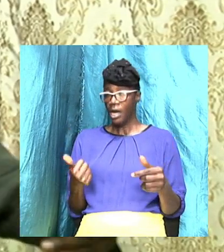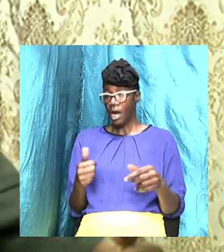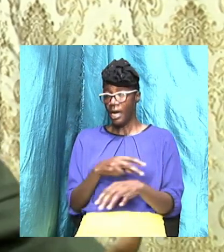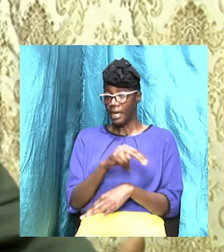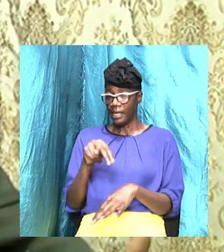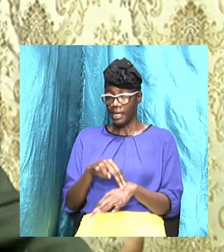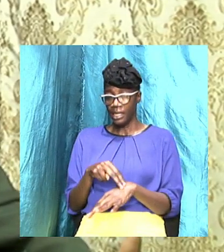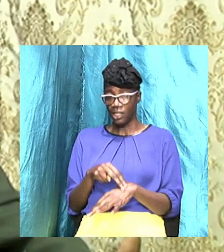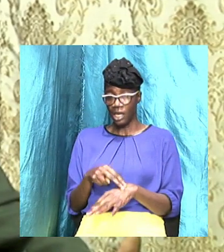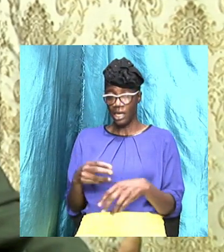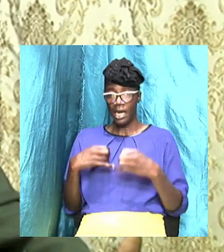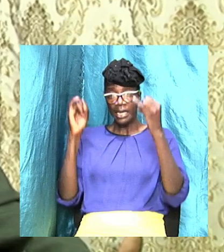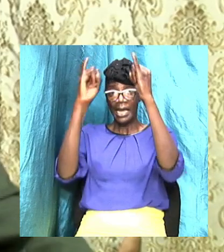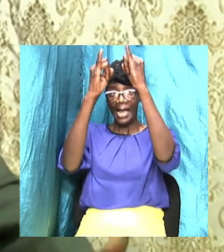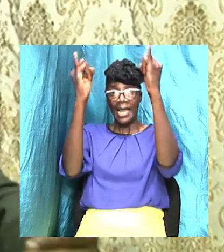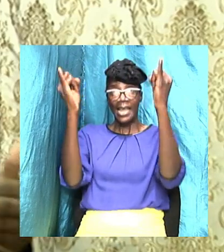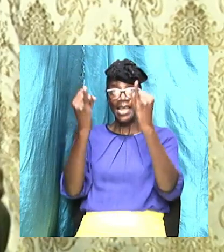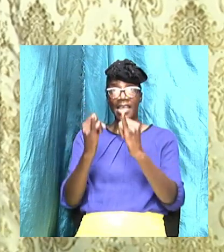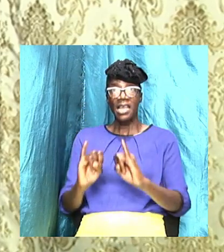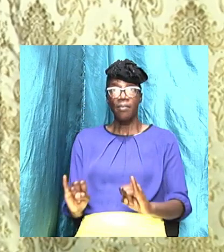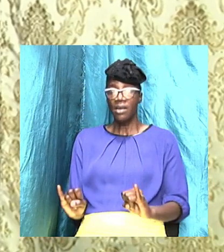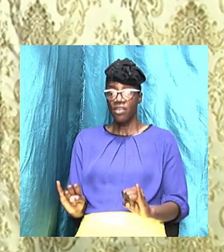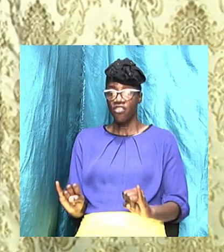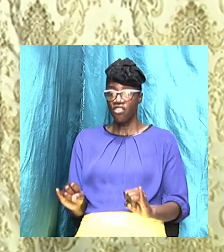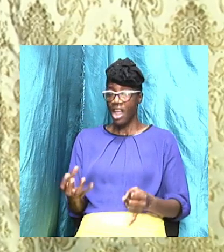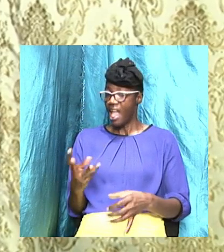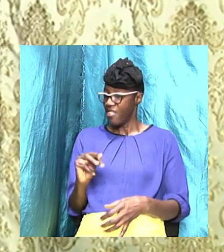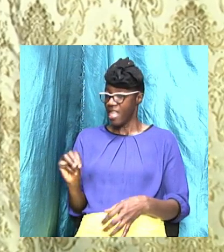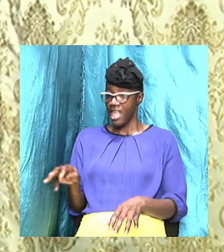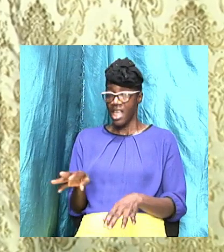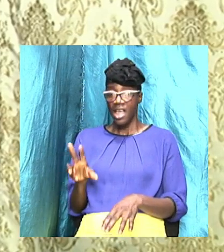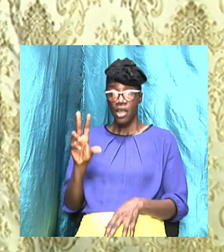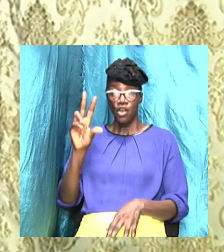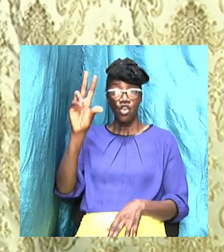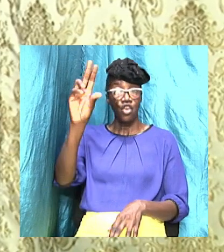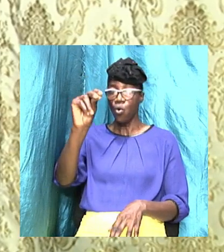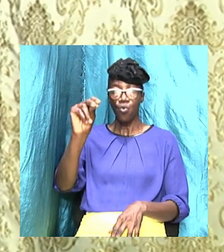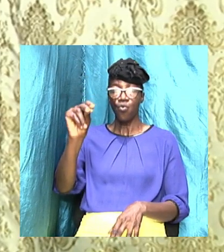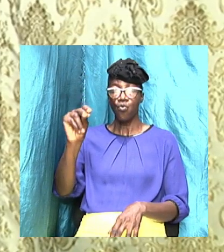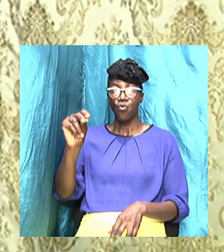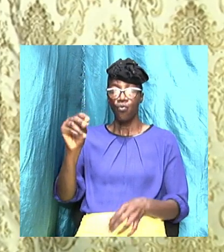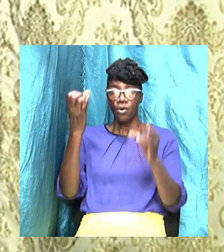had image. They did not have an image.